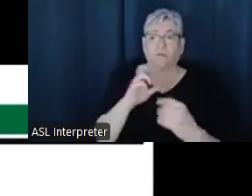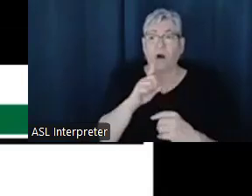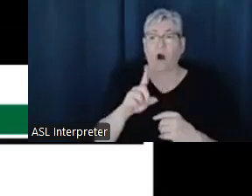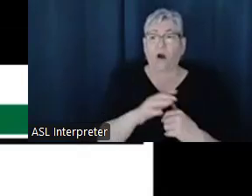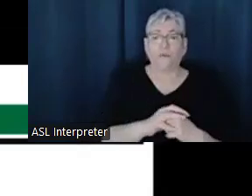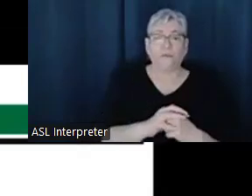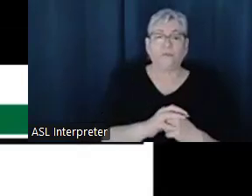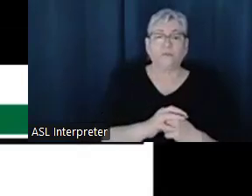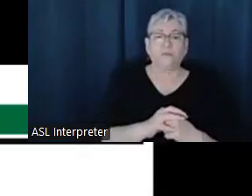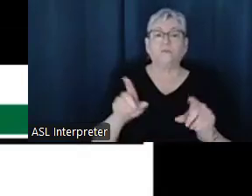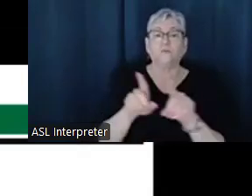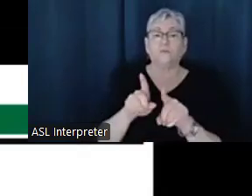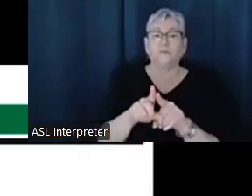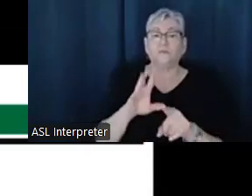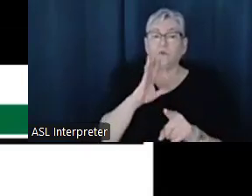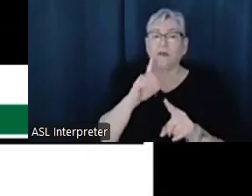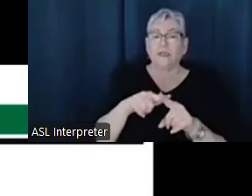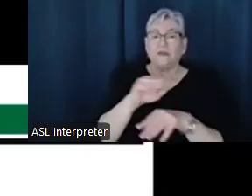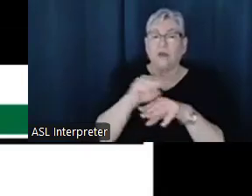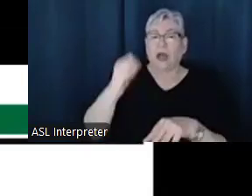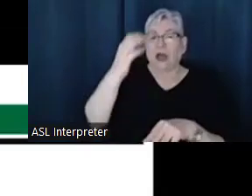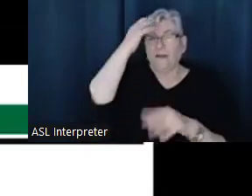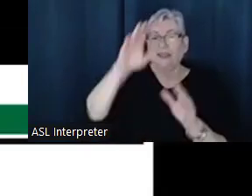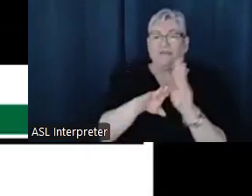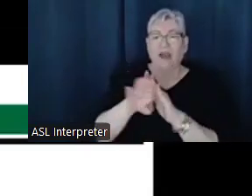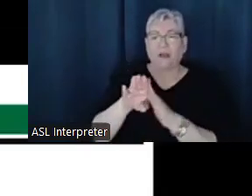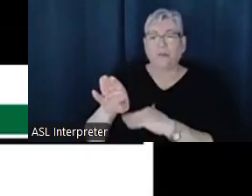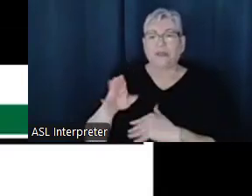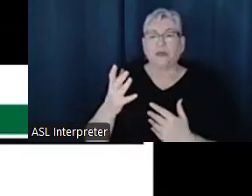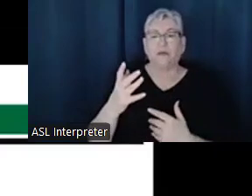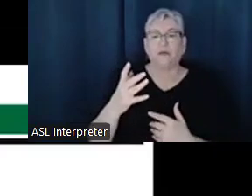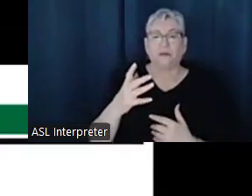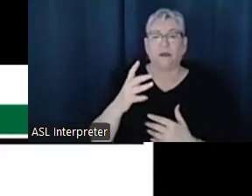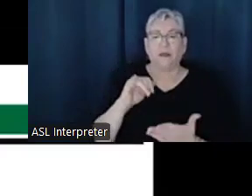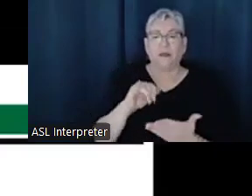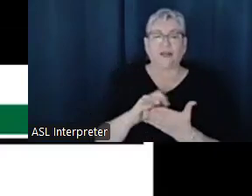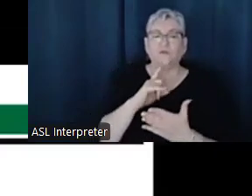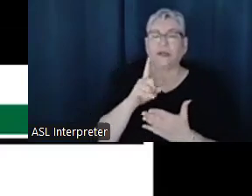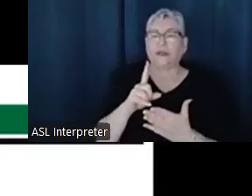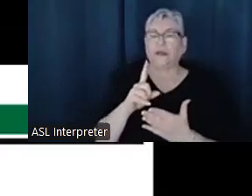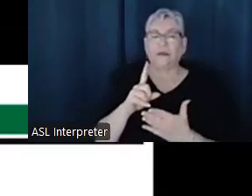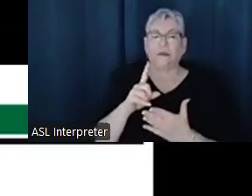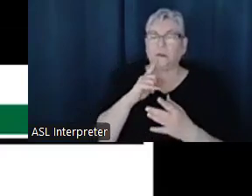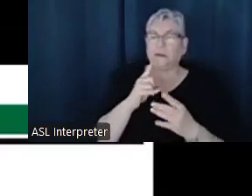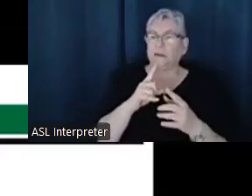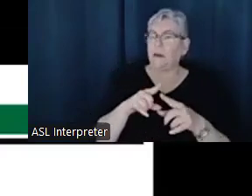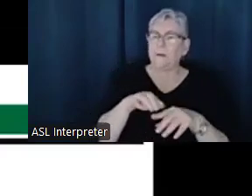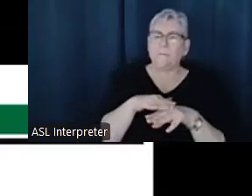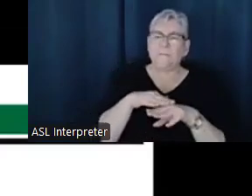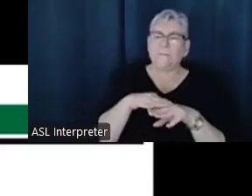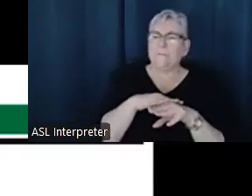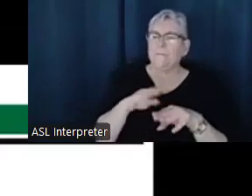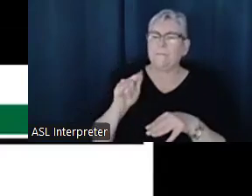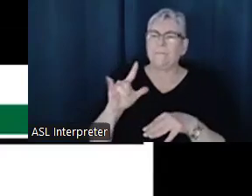can talk about the stages of cognitive development, and that's on a very basic level, that we go